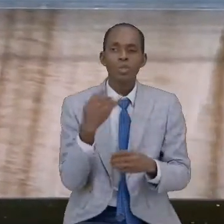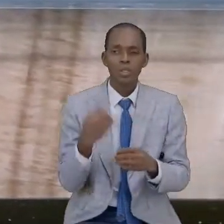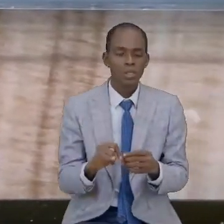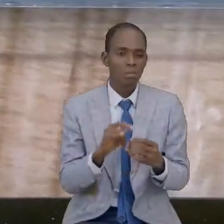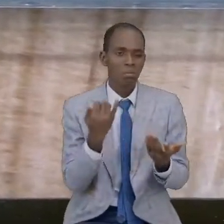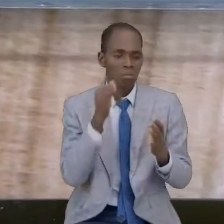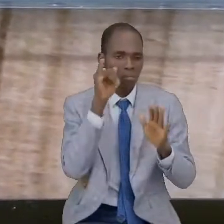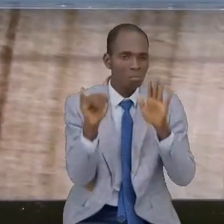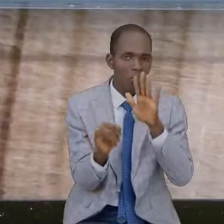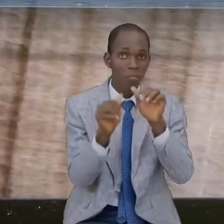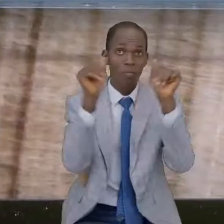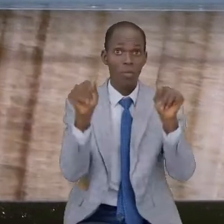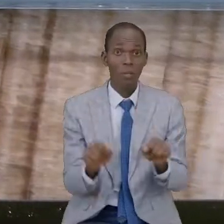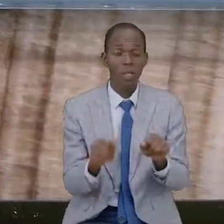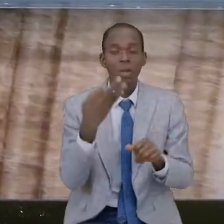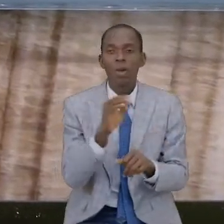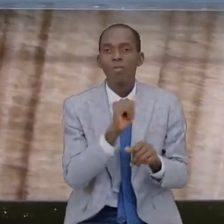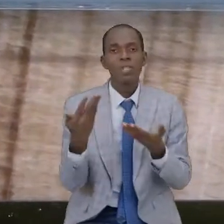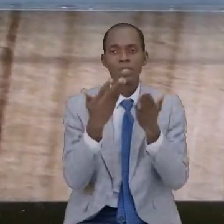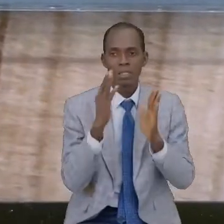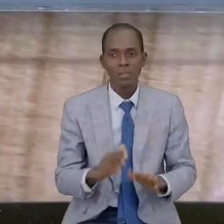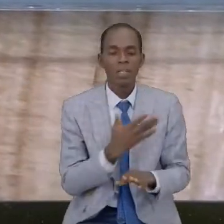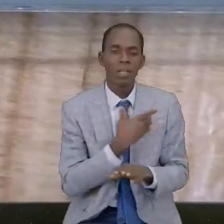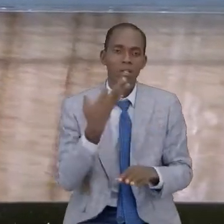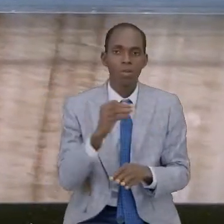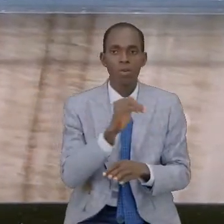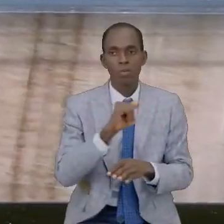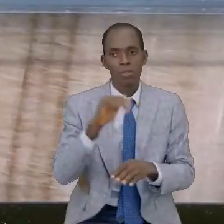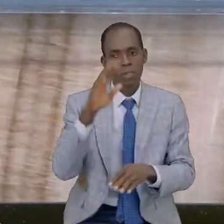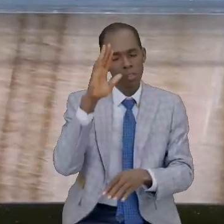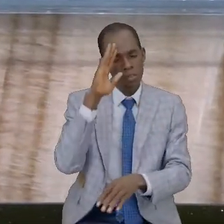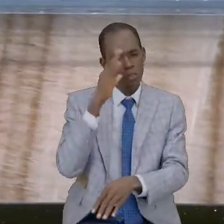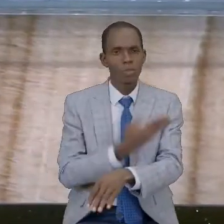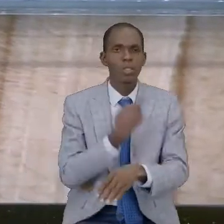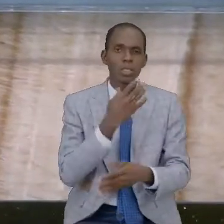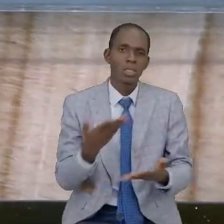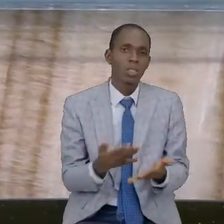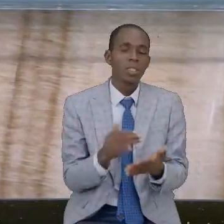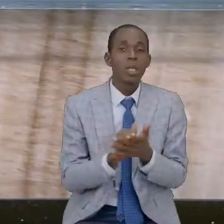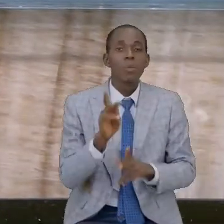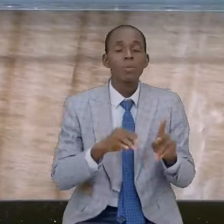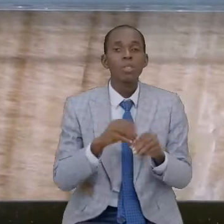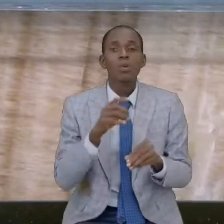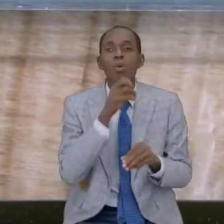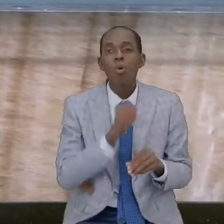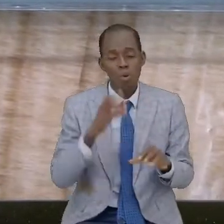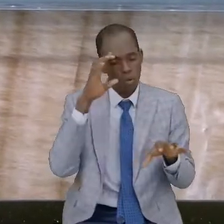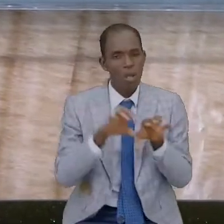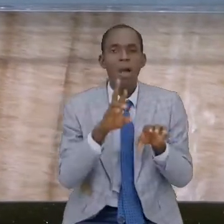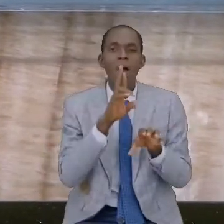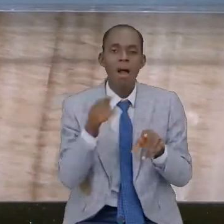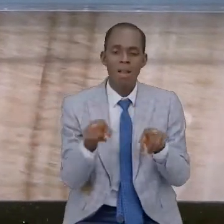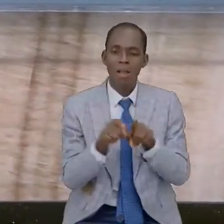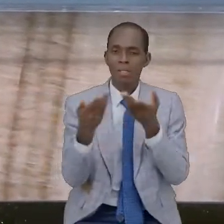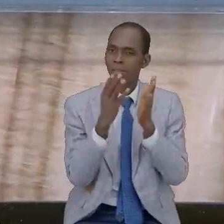image and the picture of a servant and of a son. He's saying that the people in the old covenant, they were like servants. They